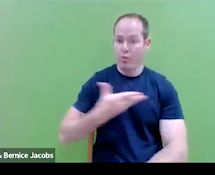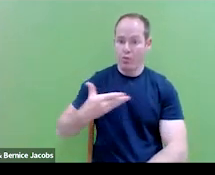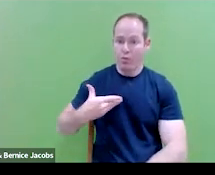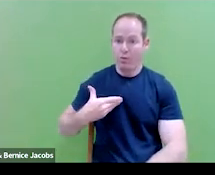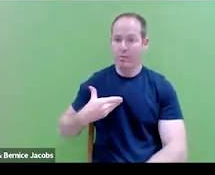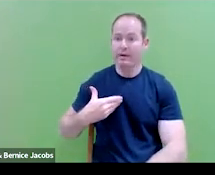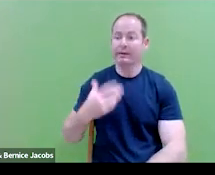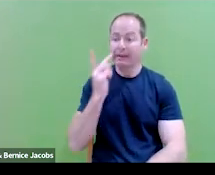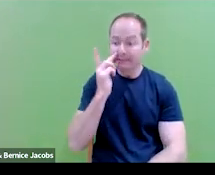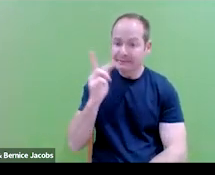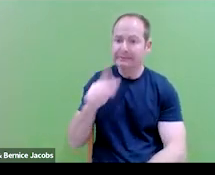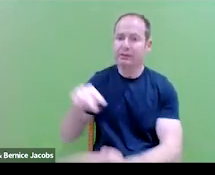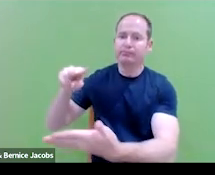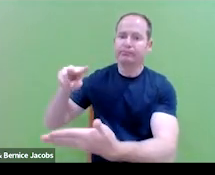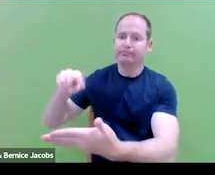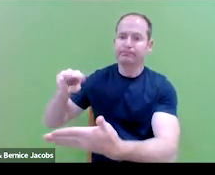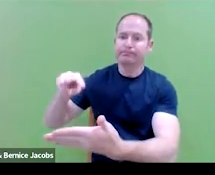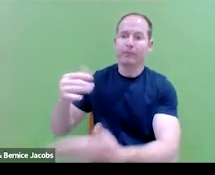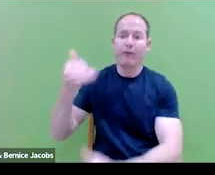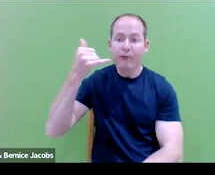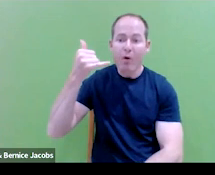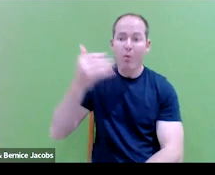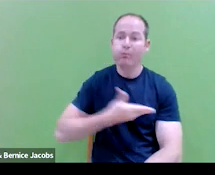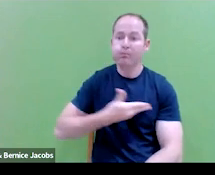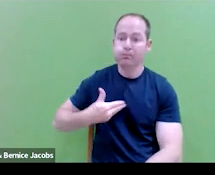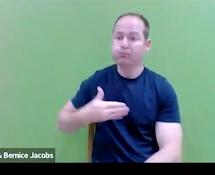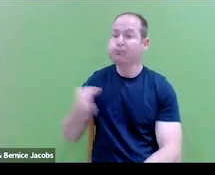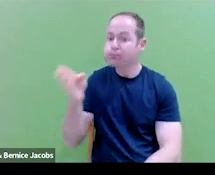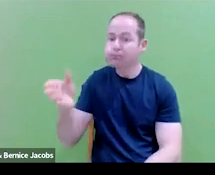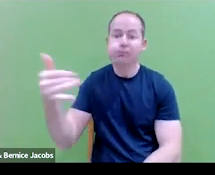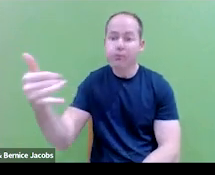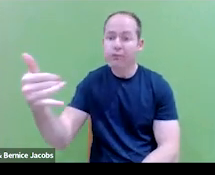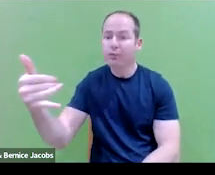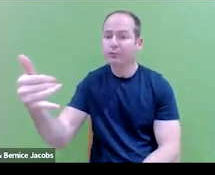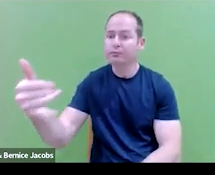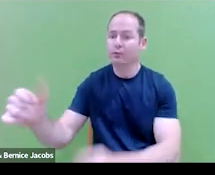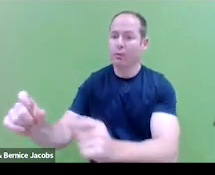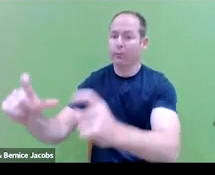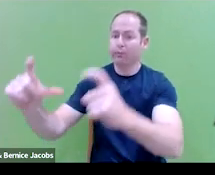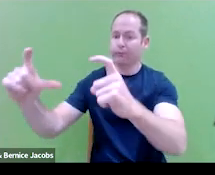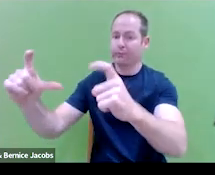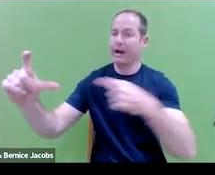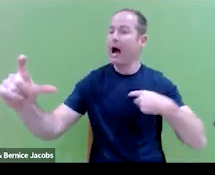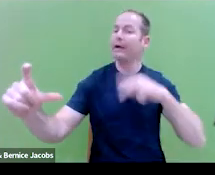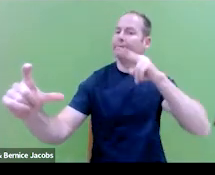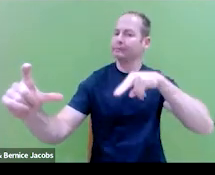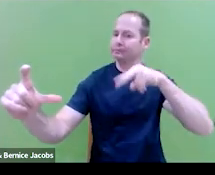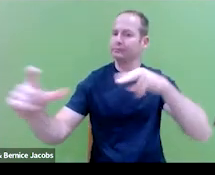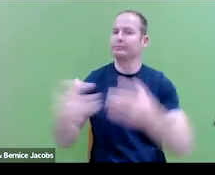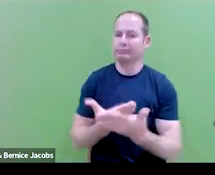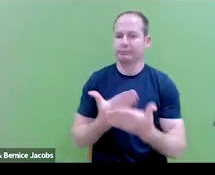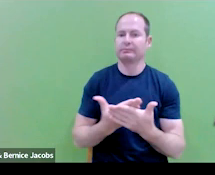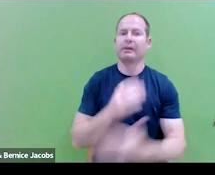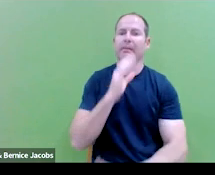in front of me because she had enlarged her screen so that she could read without her spectacles. And so size and space